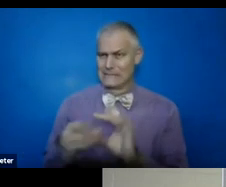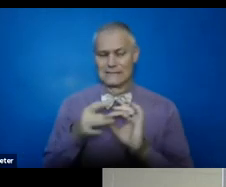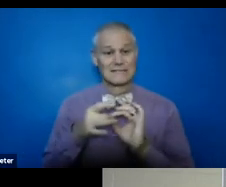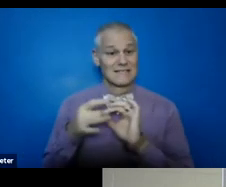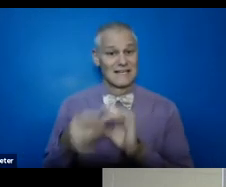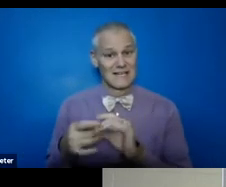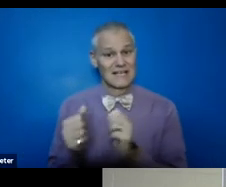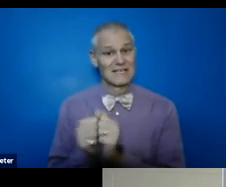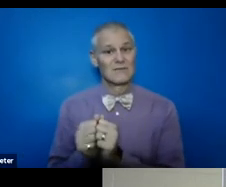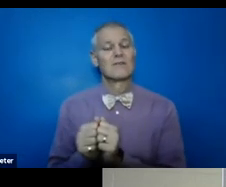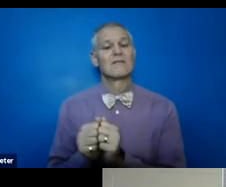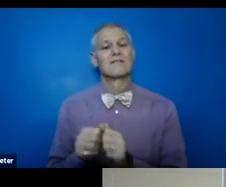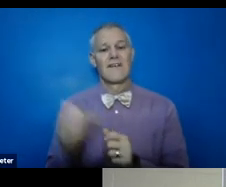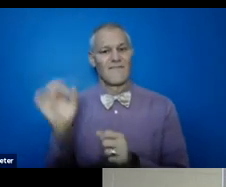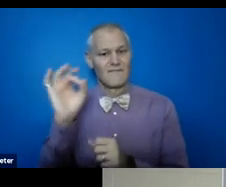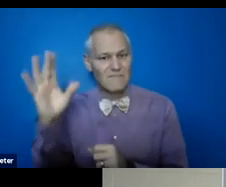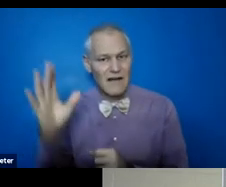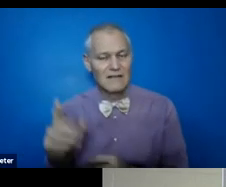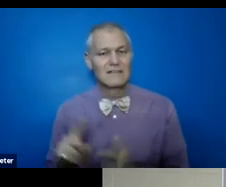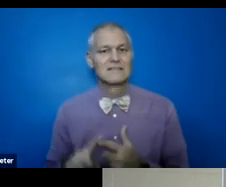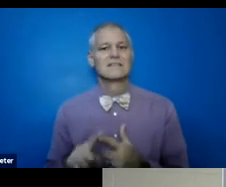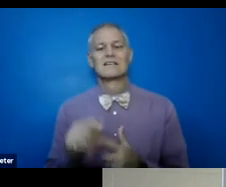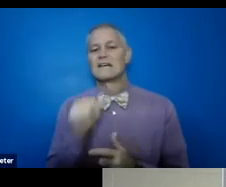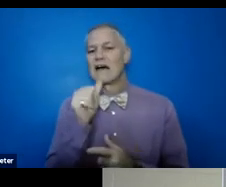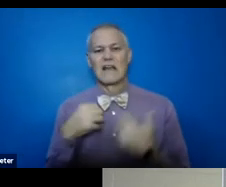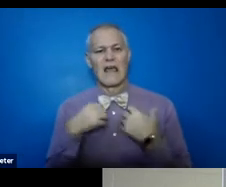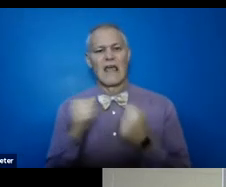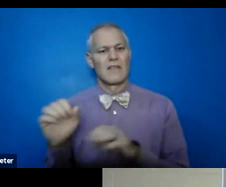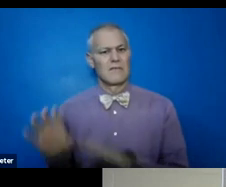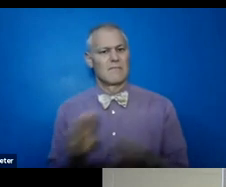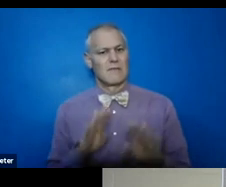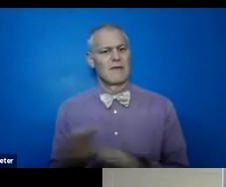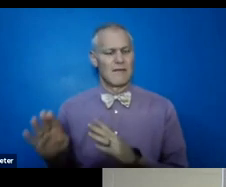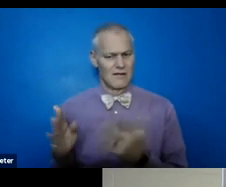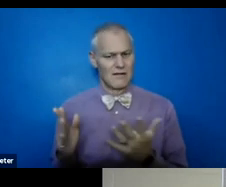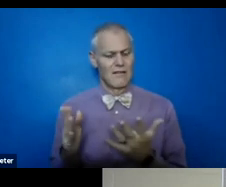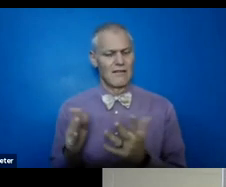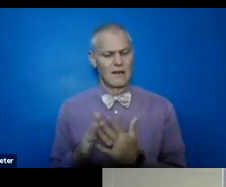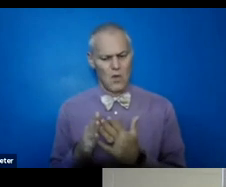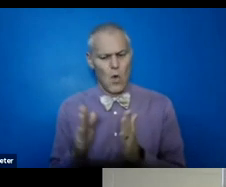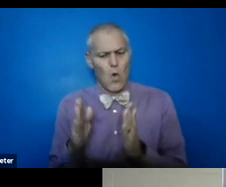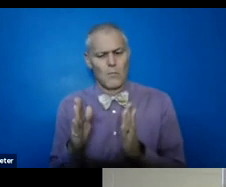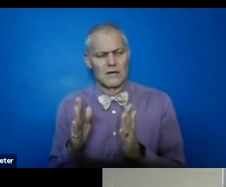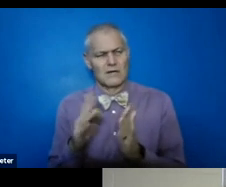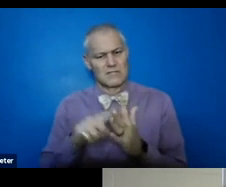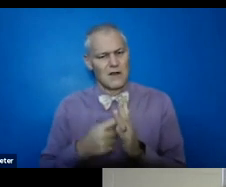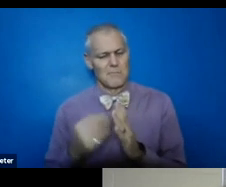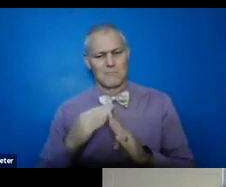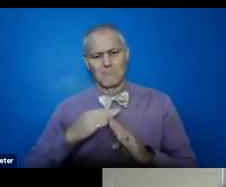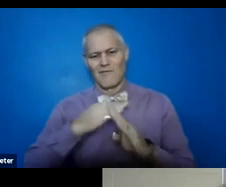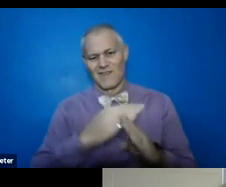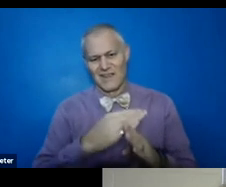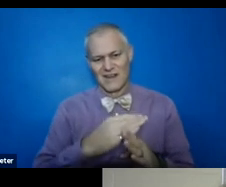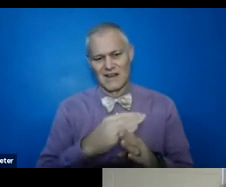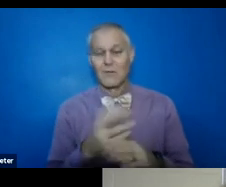of perpetrating all those forms of violence and other unhealthy behaviors, then there's obviously an opening there for prevention. If we can be speaking